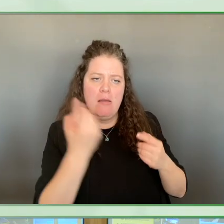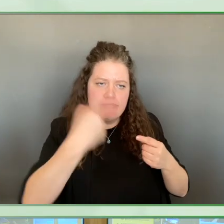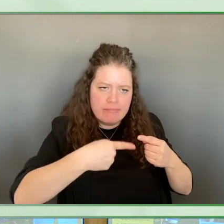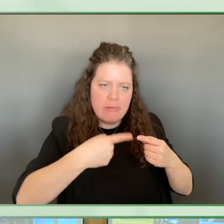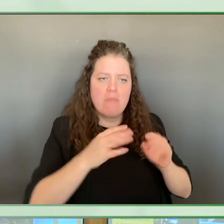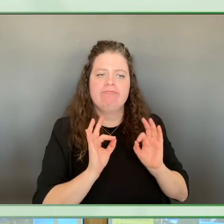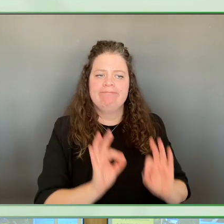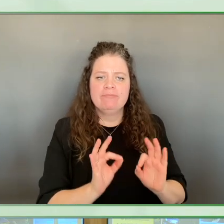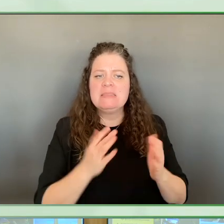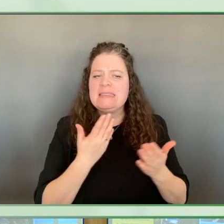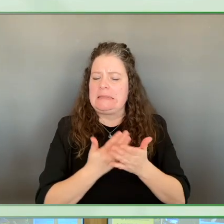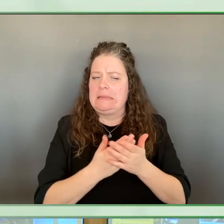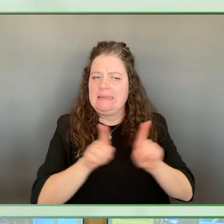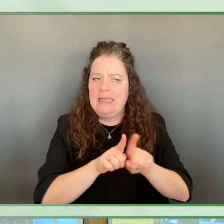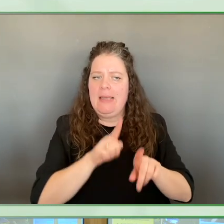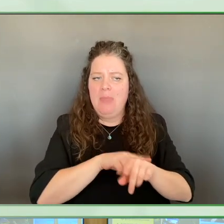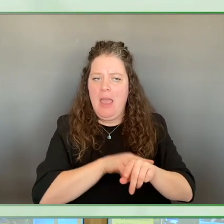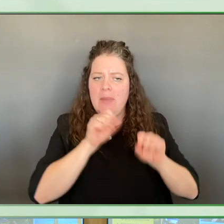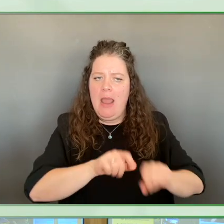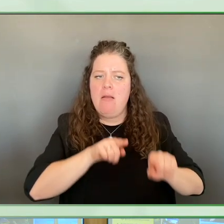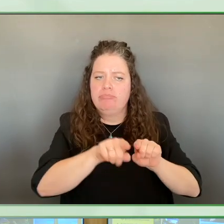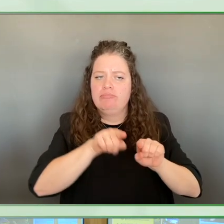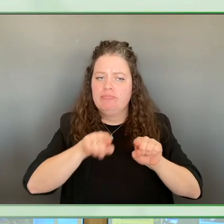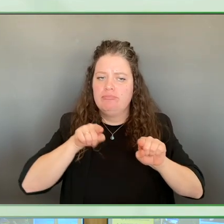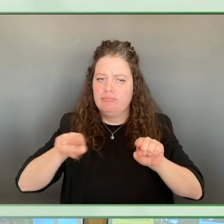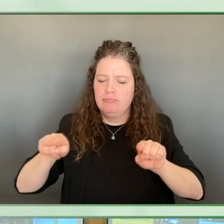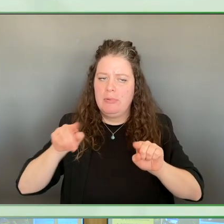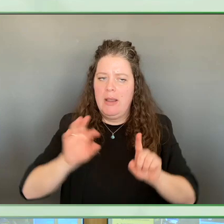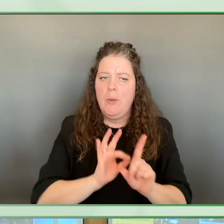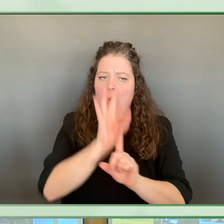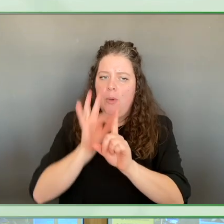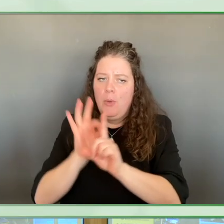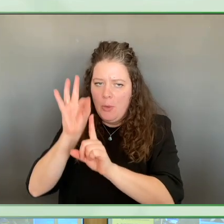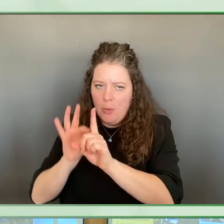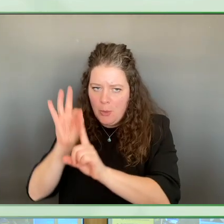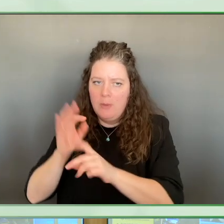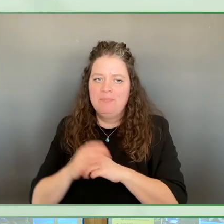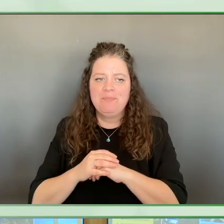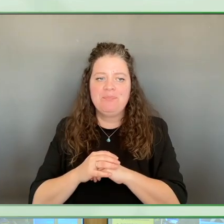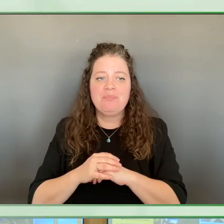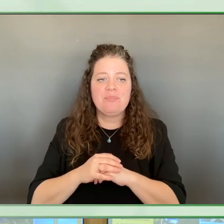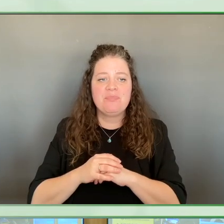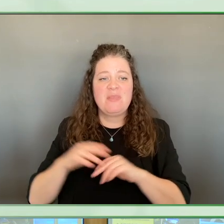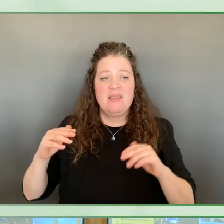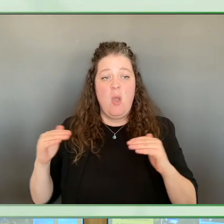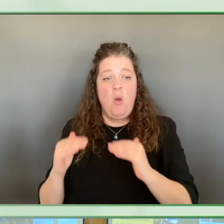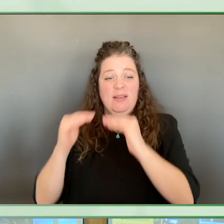time. So as much as these international organizations, charities and partners,